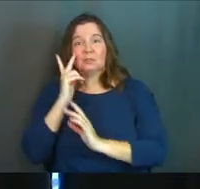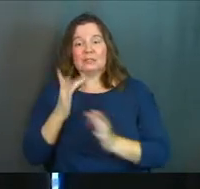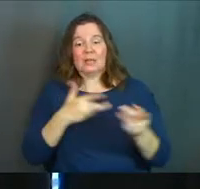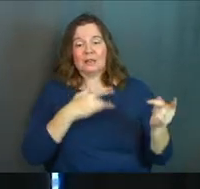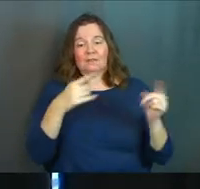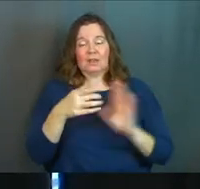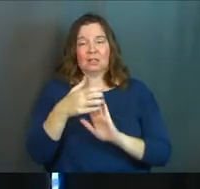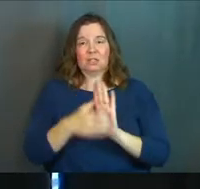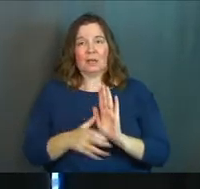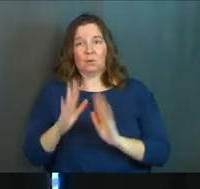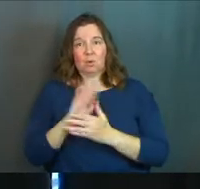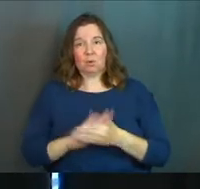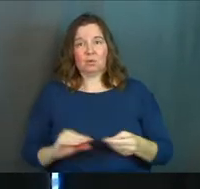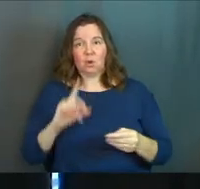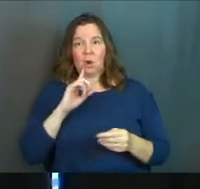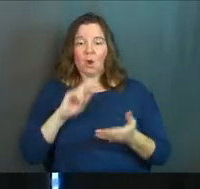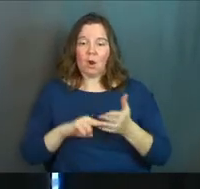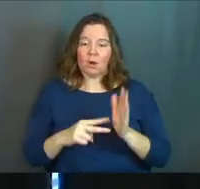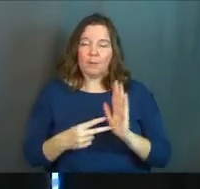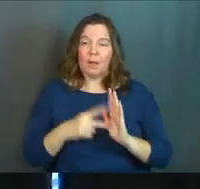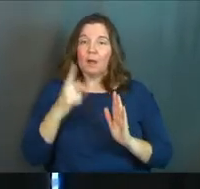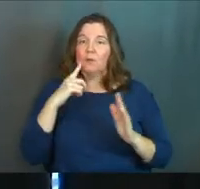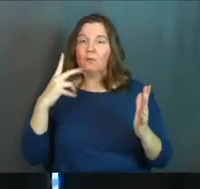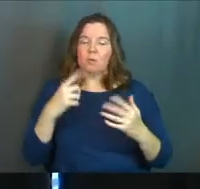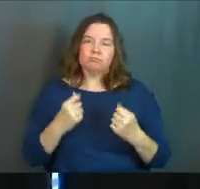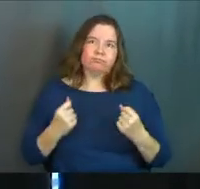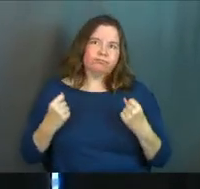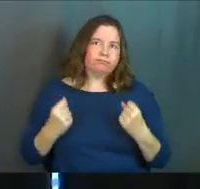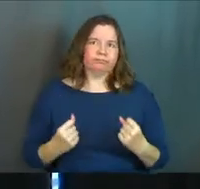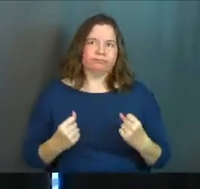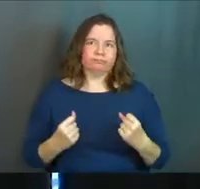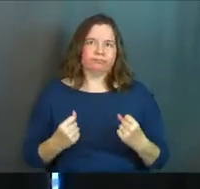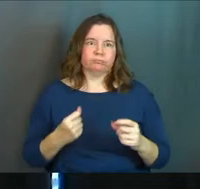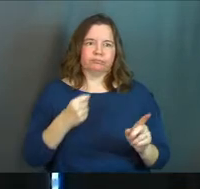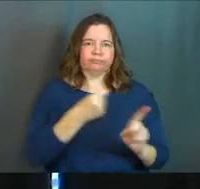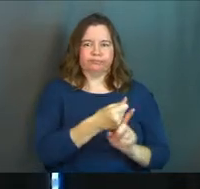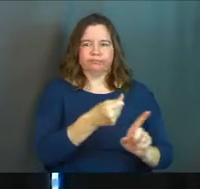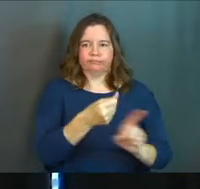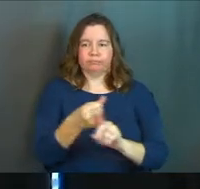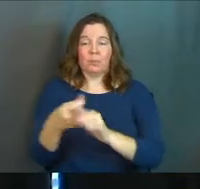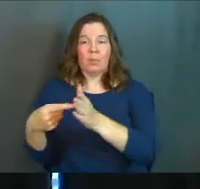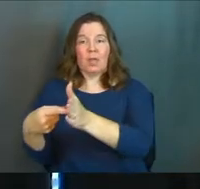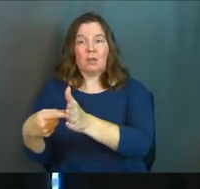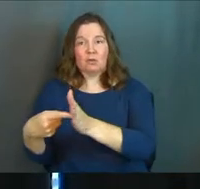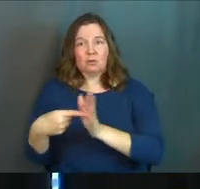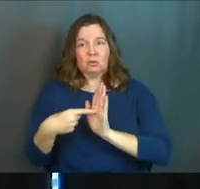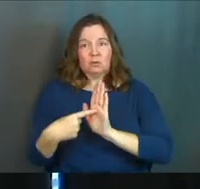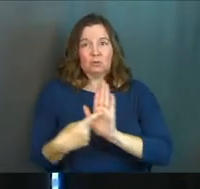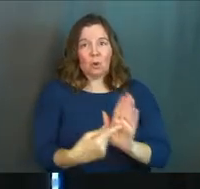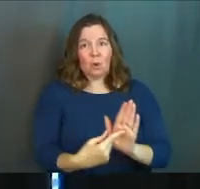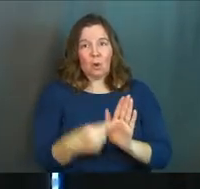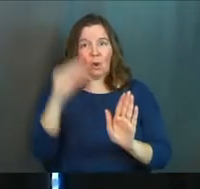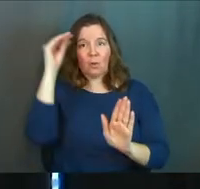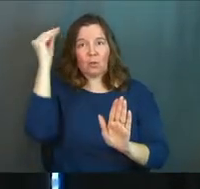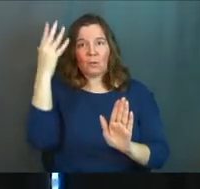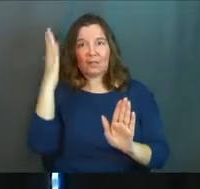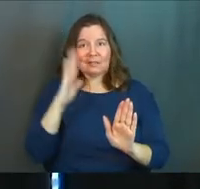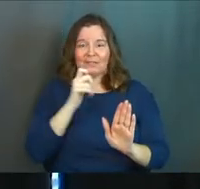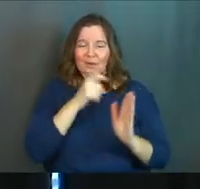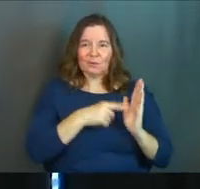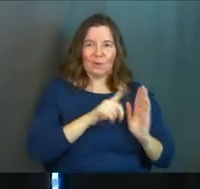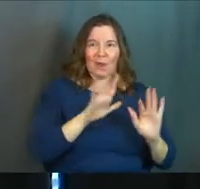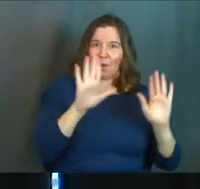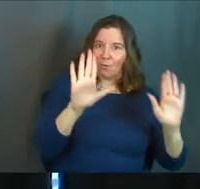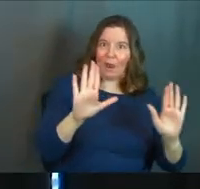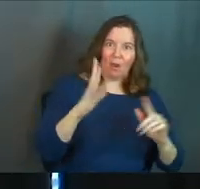and the chapters of your story are meant to be powerful. They illustrate the grace of God. They don't illustrate how great you